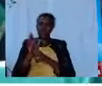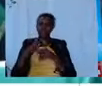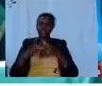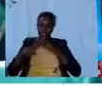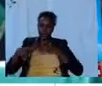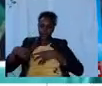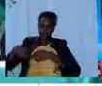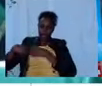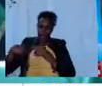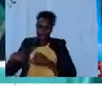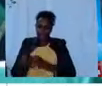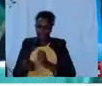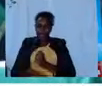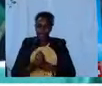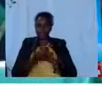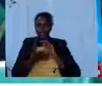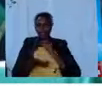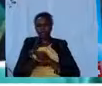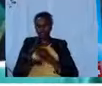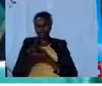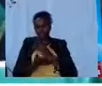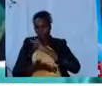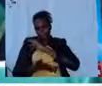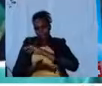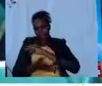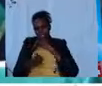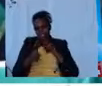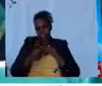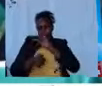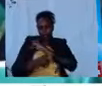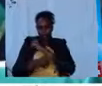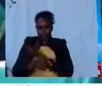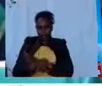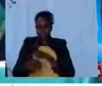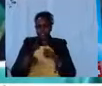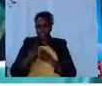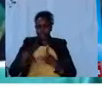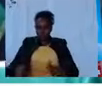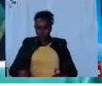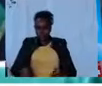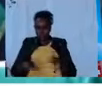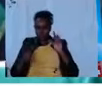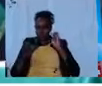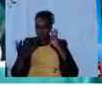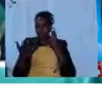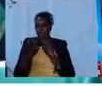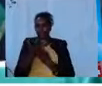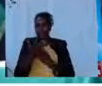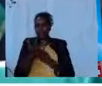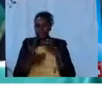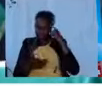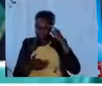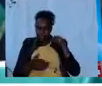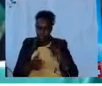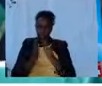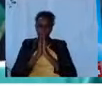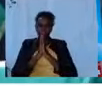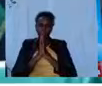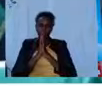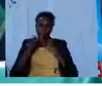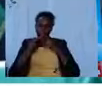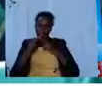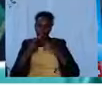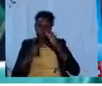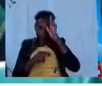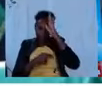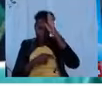hearts. Help us by your mercies and grace to live in accordance to your will. For this we pray in the name of